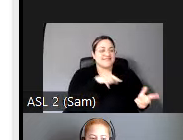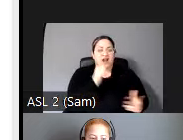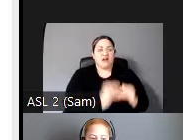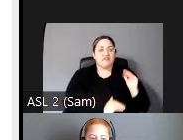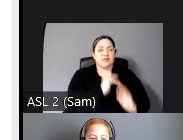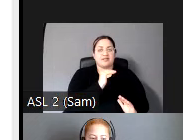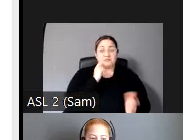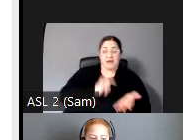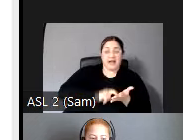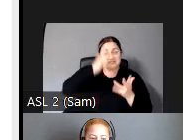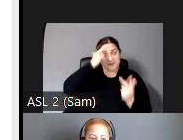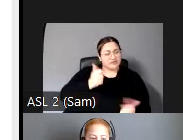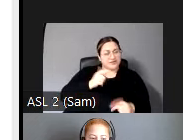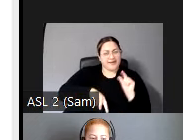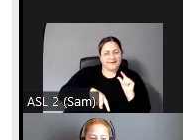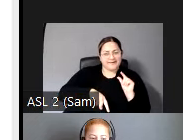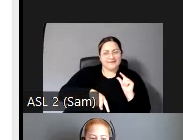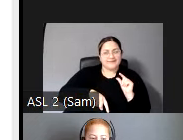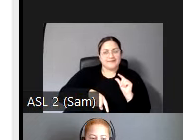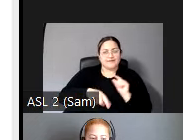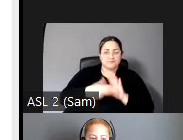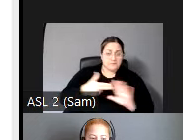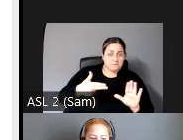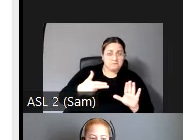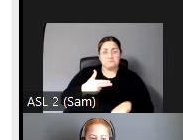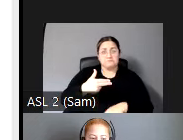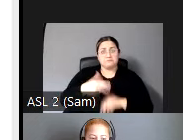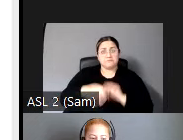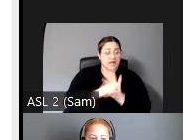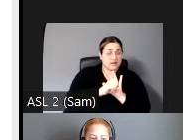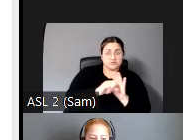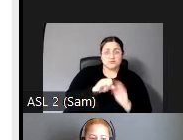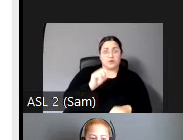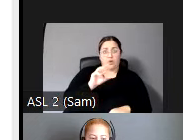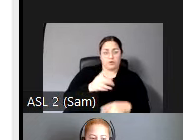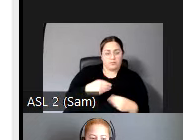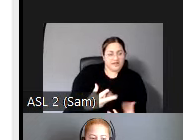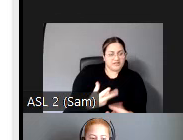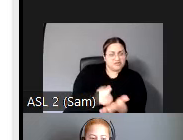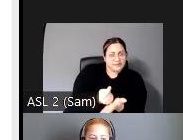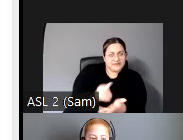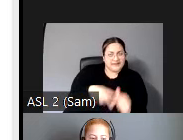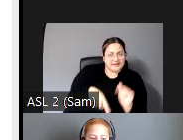dementia, to treat dementia, and of course, to diagnose